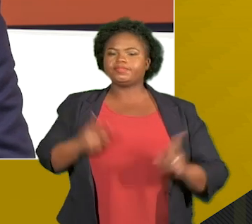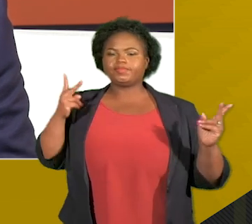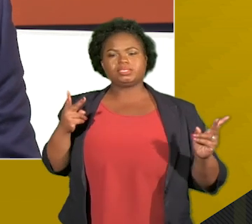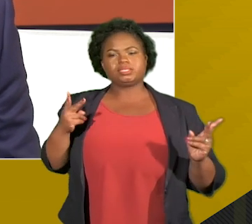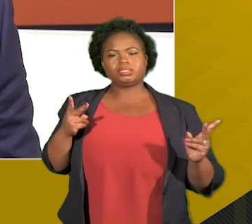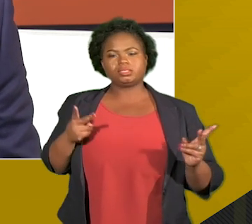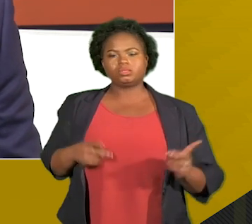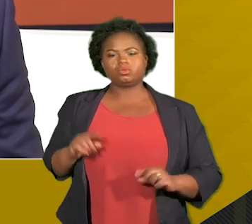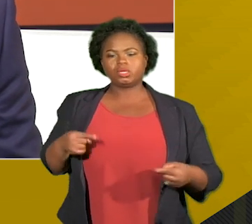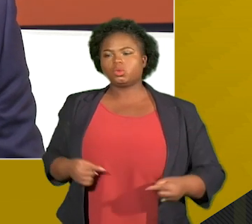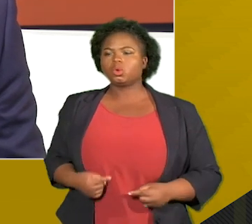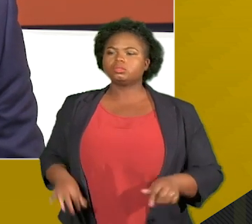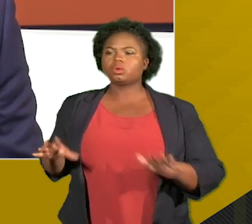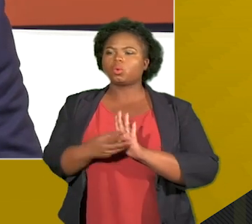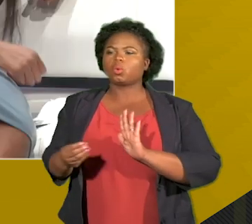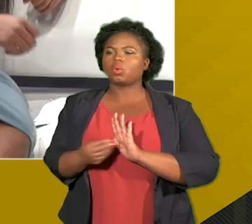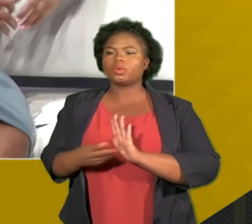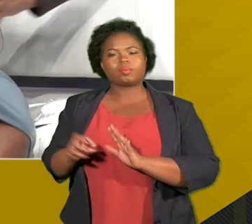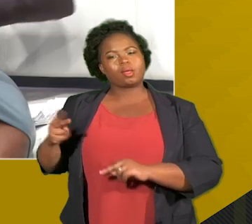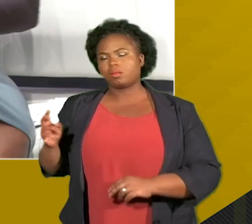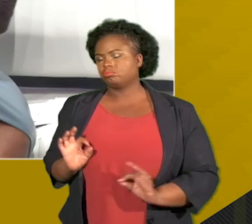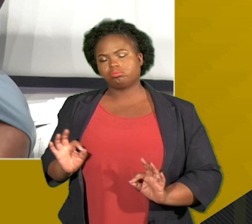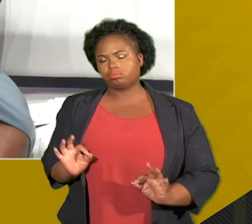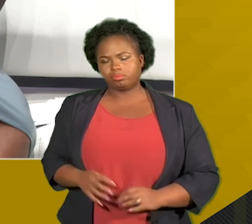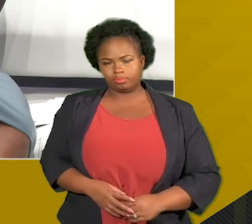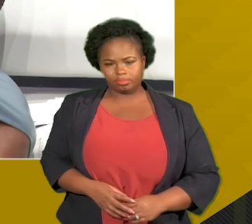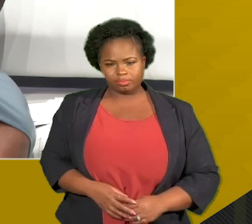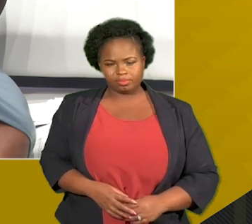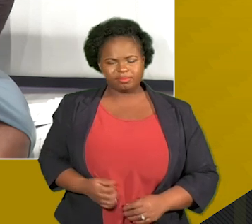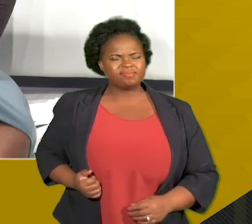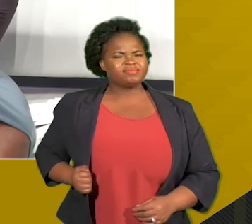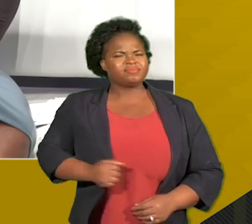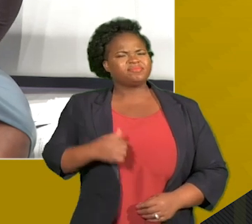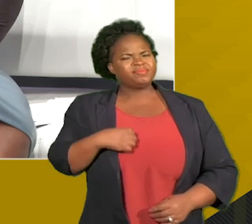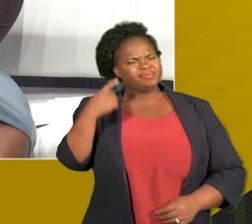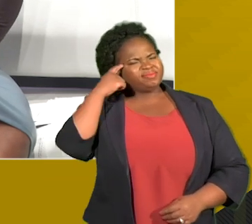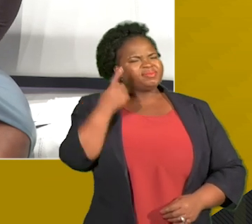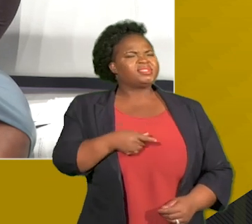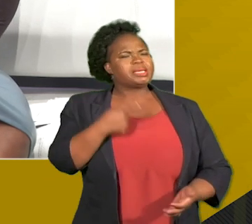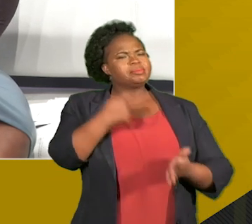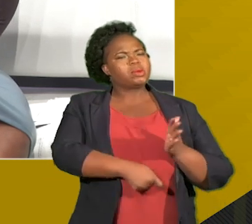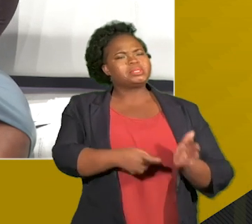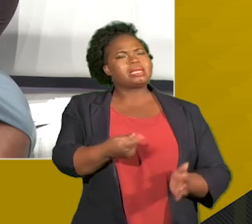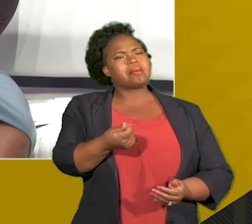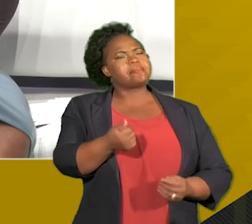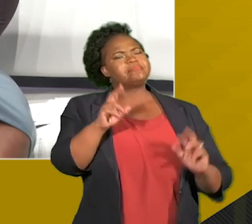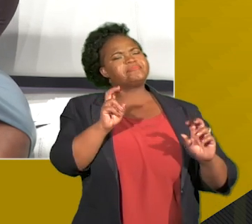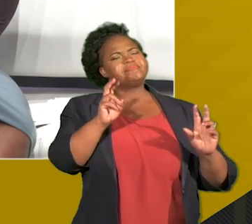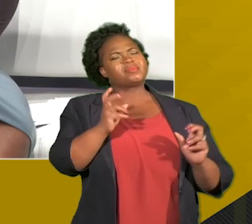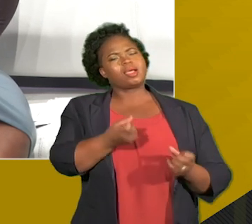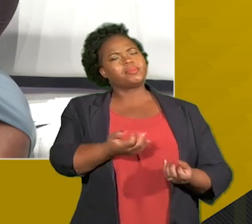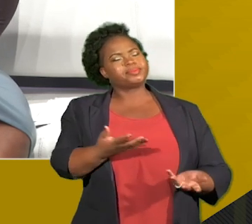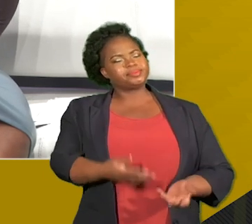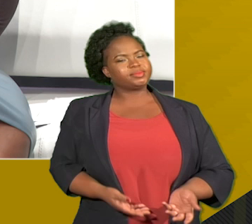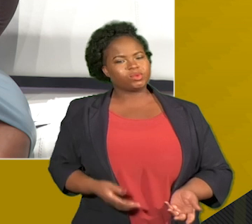original. You can't look like everybody but else. But speaking about that as well, I'm thinking about the pricing issue. Maybe Horihlahla, I'll come to you, because